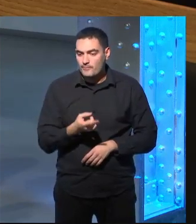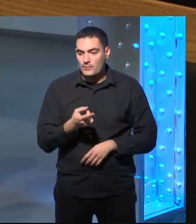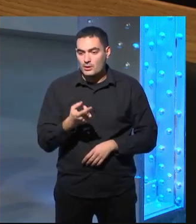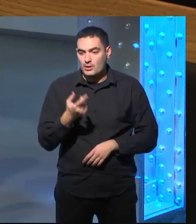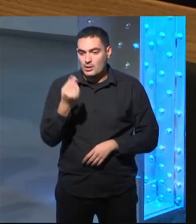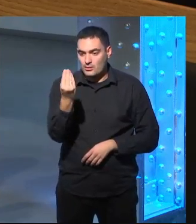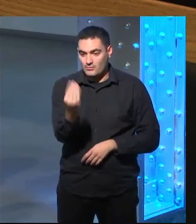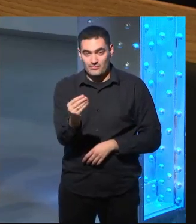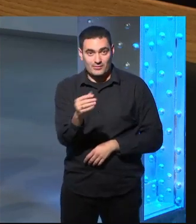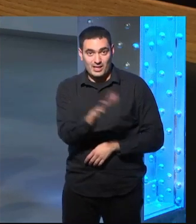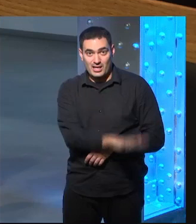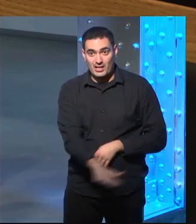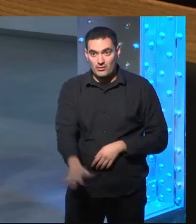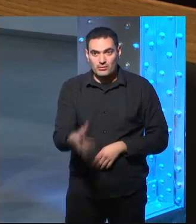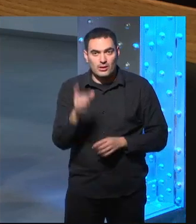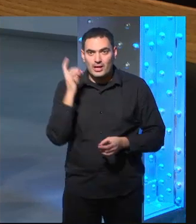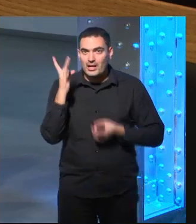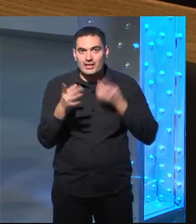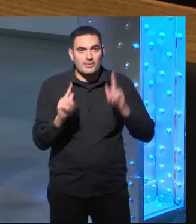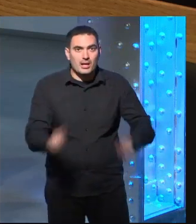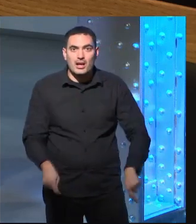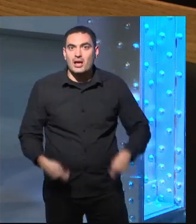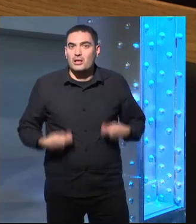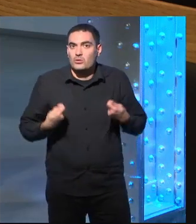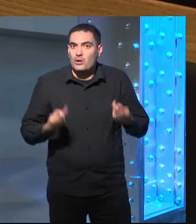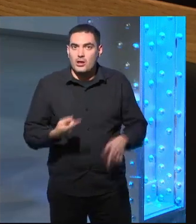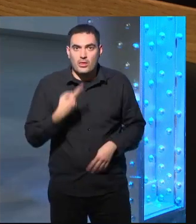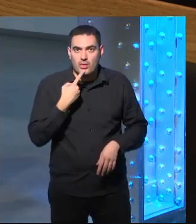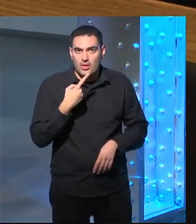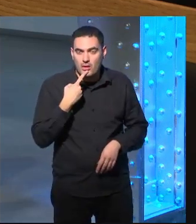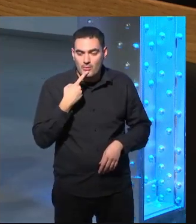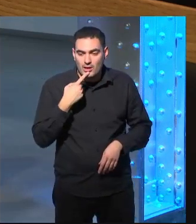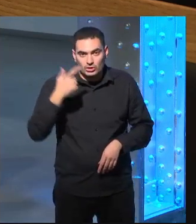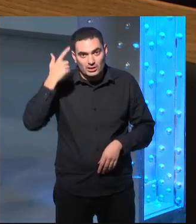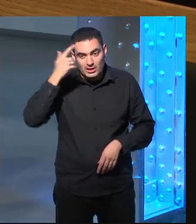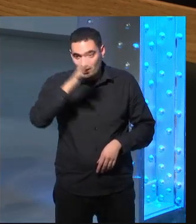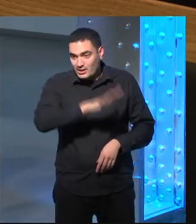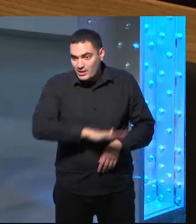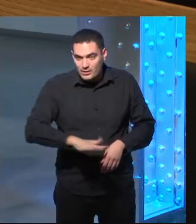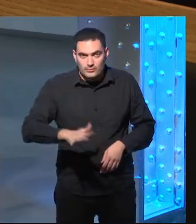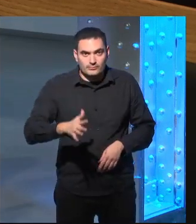to understand that children are creative by nature, and this needs to be,